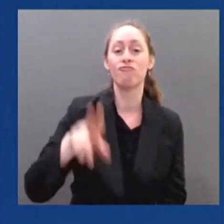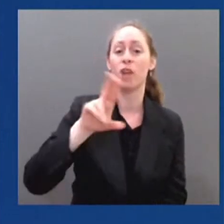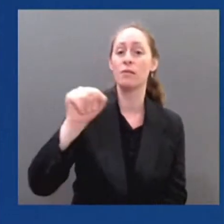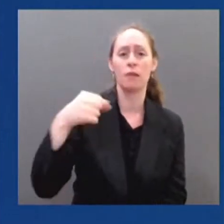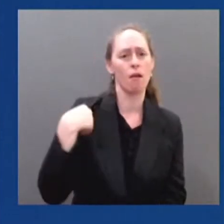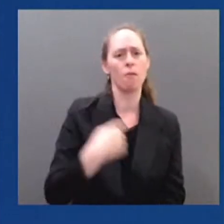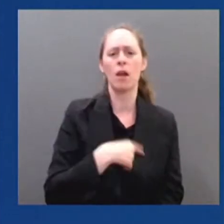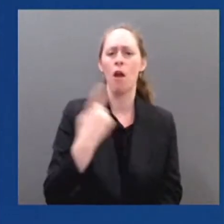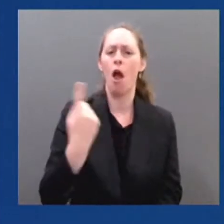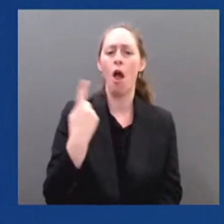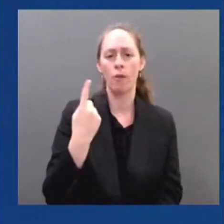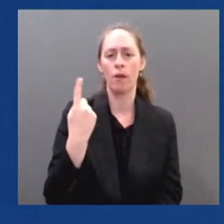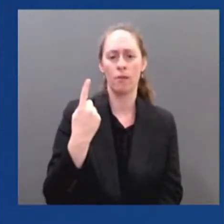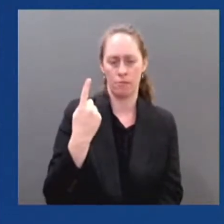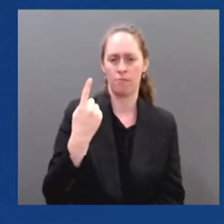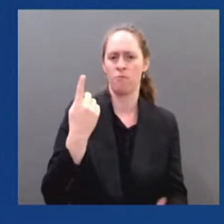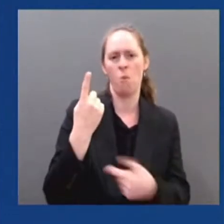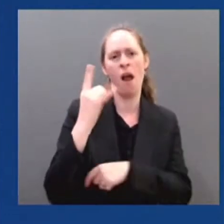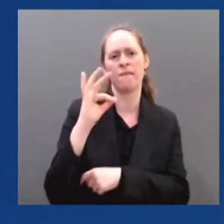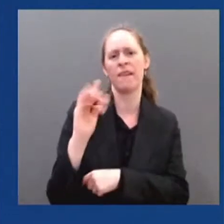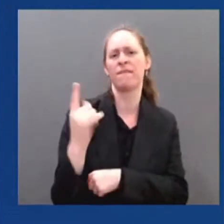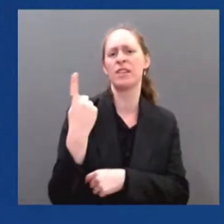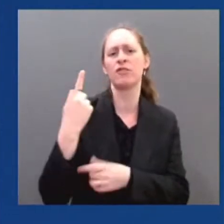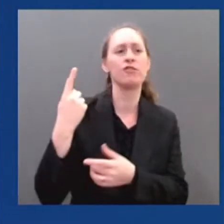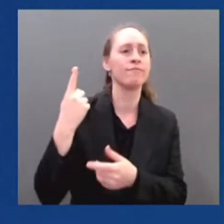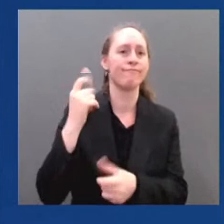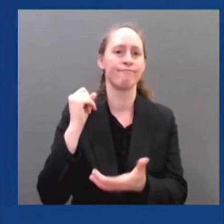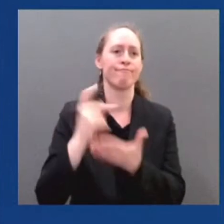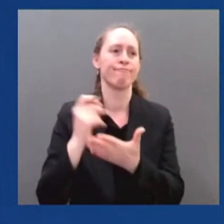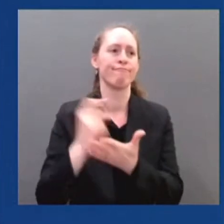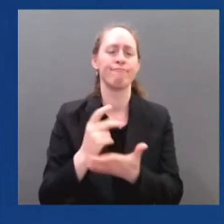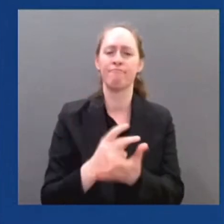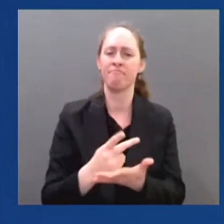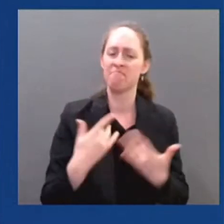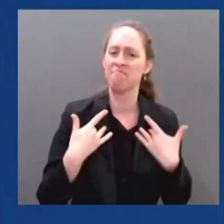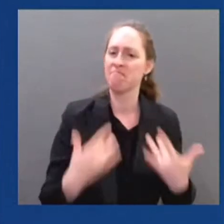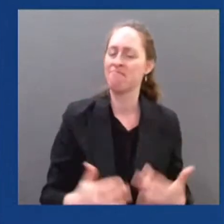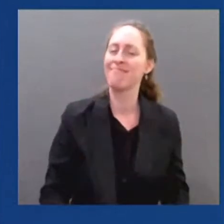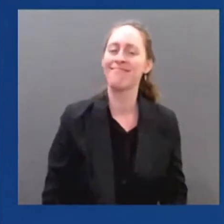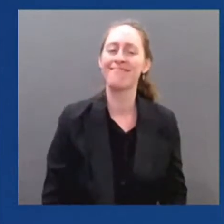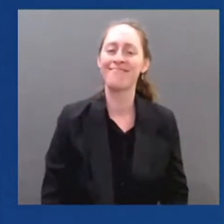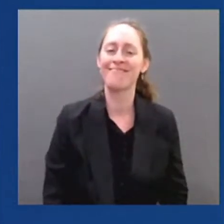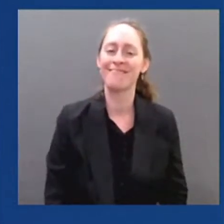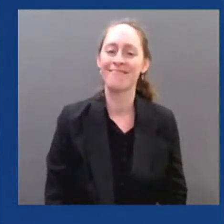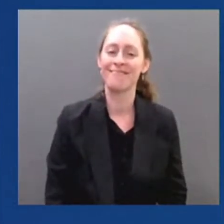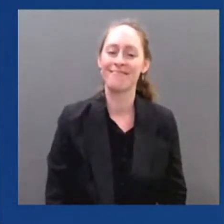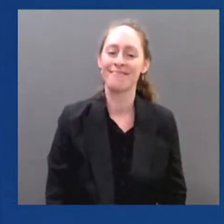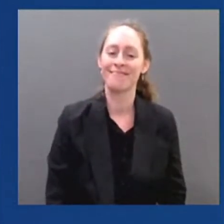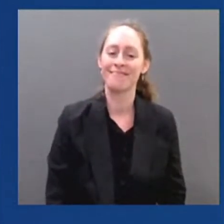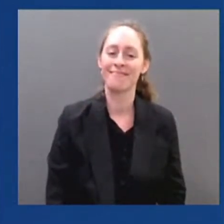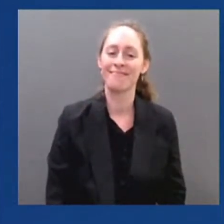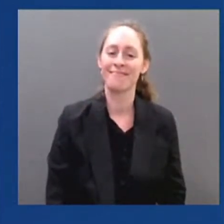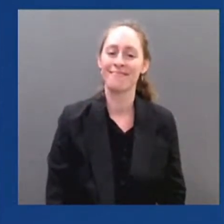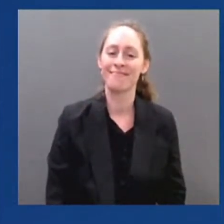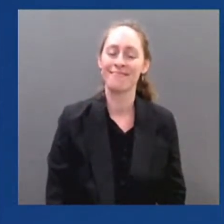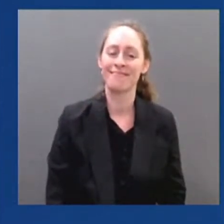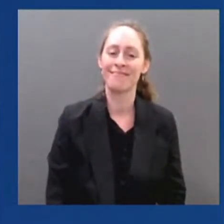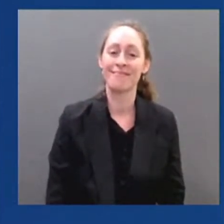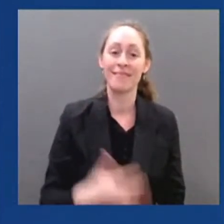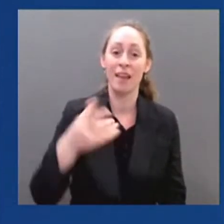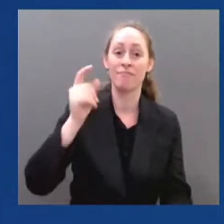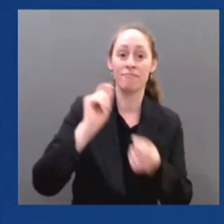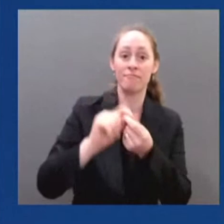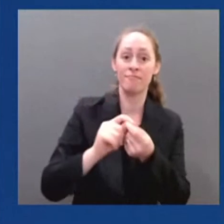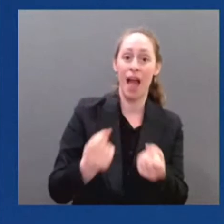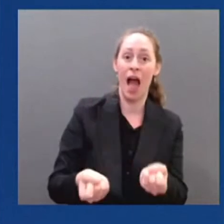authorizing it for different populations. On the issue of how many kids have gotten vaccinated, administered